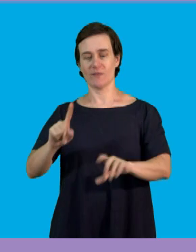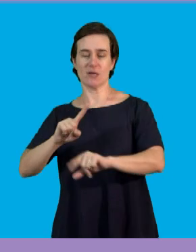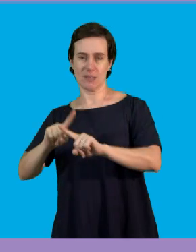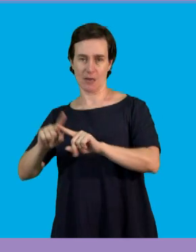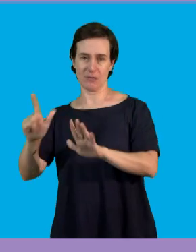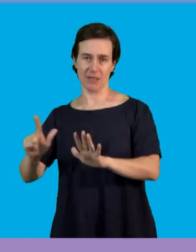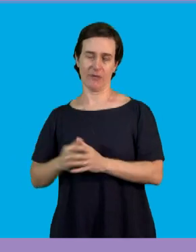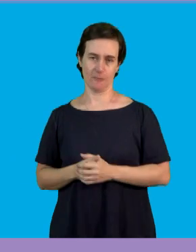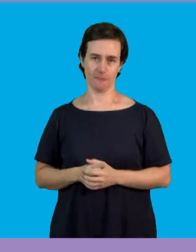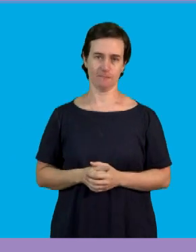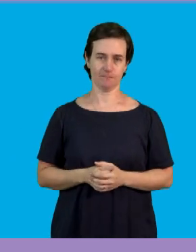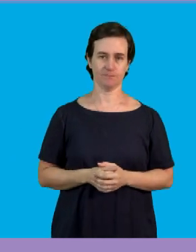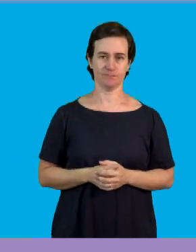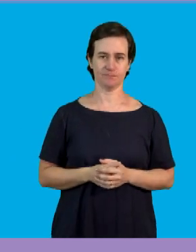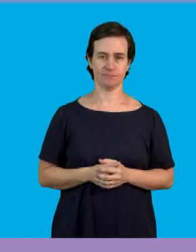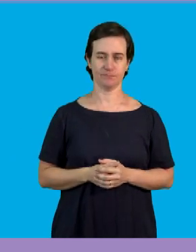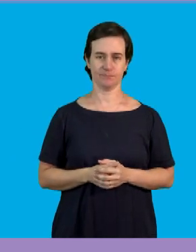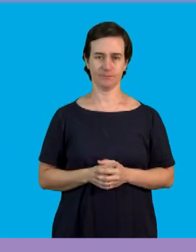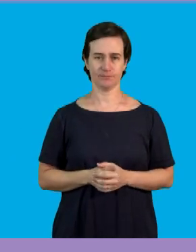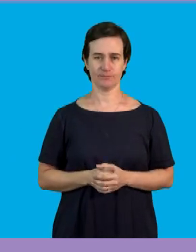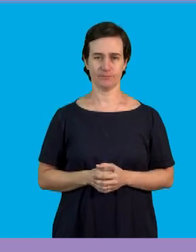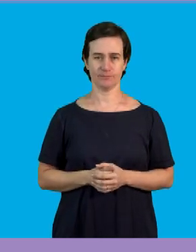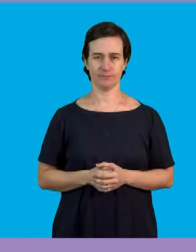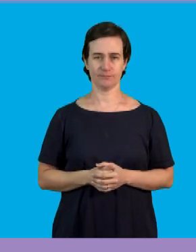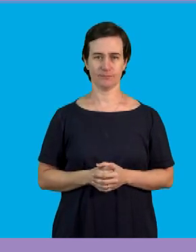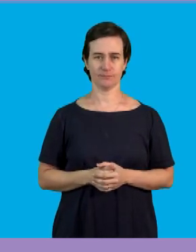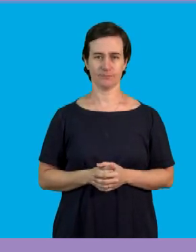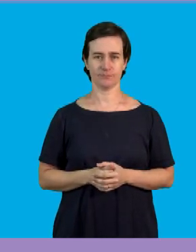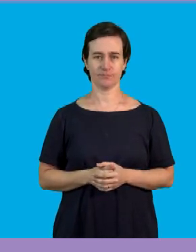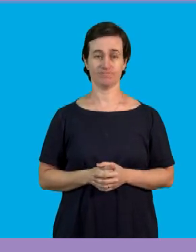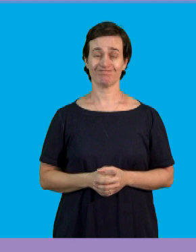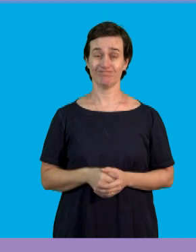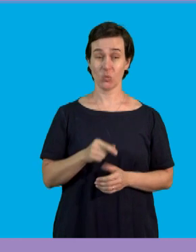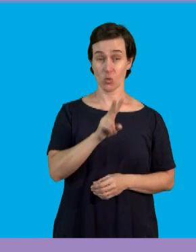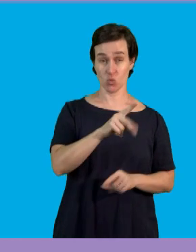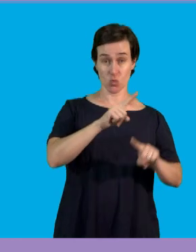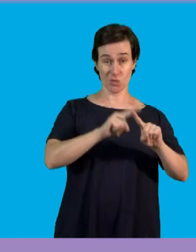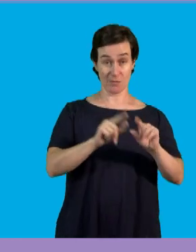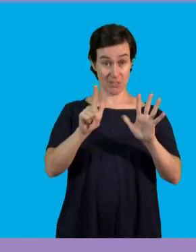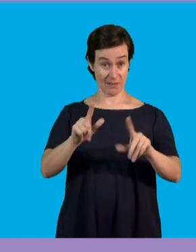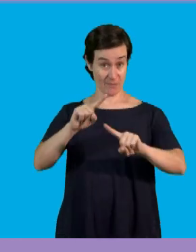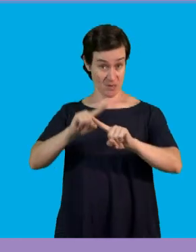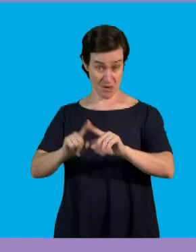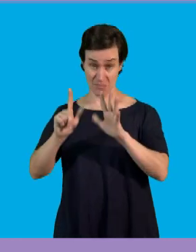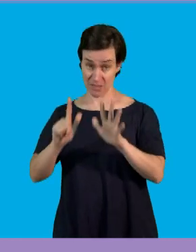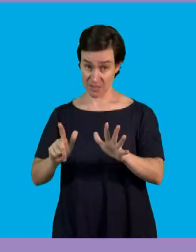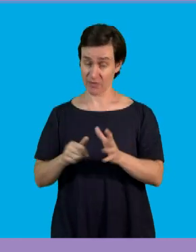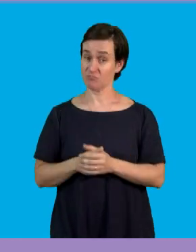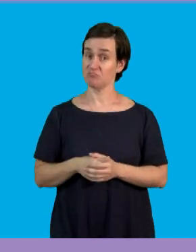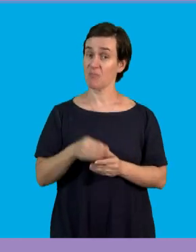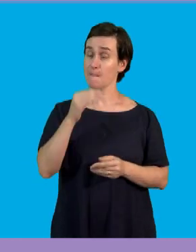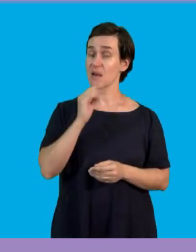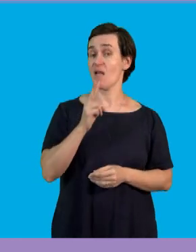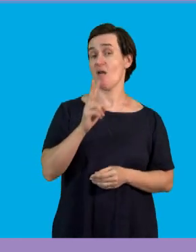2 times is the highest frequency for that 7. And when I multiply these numbers, 2 multiplied by 7 multiplied